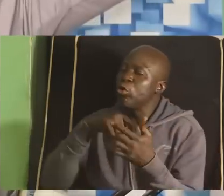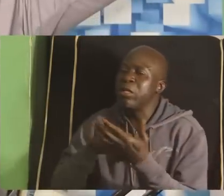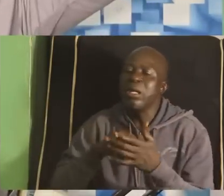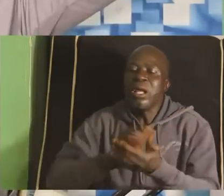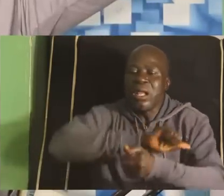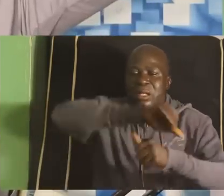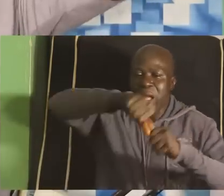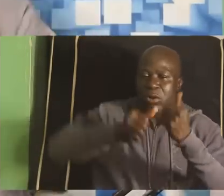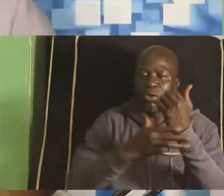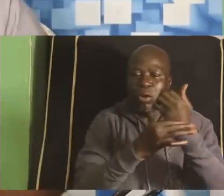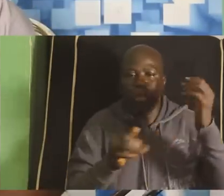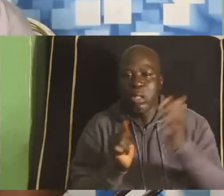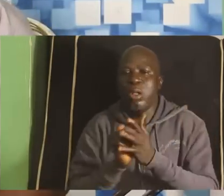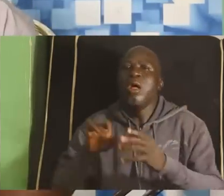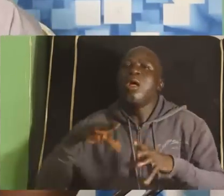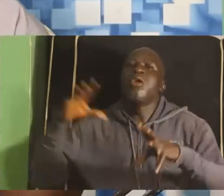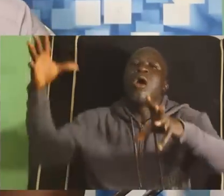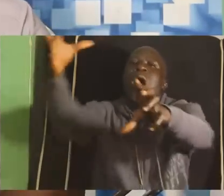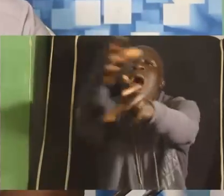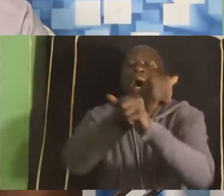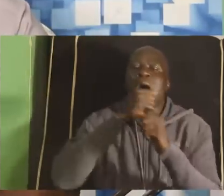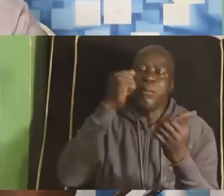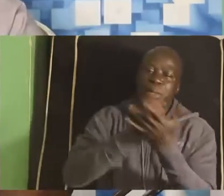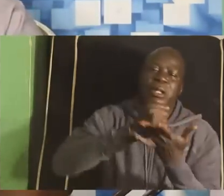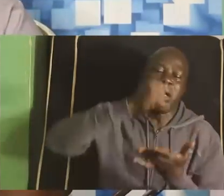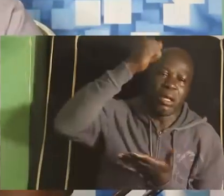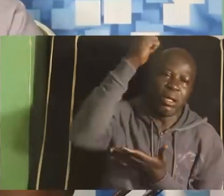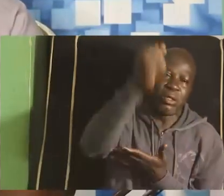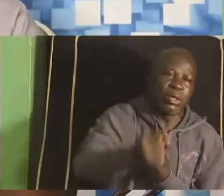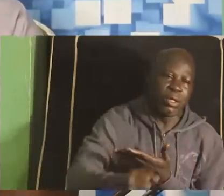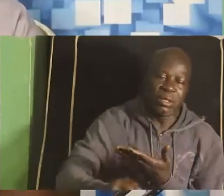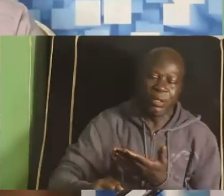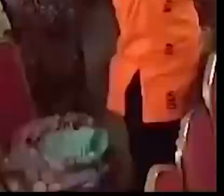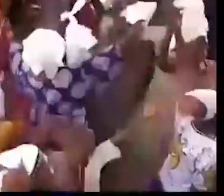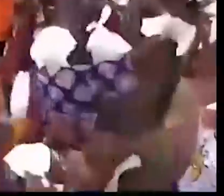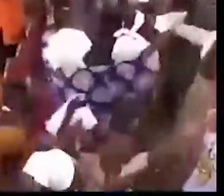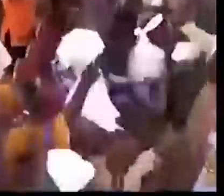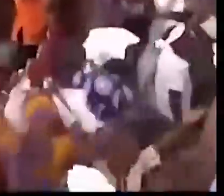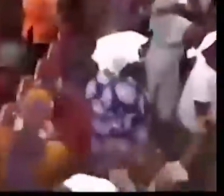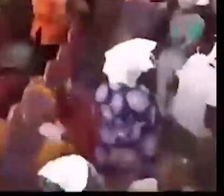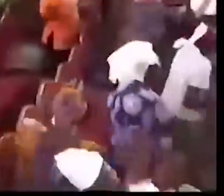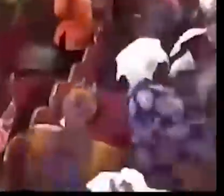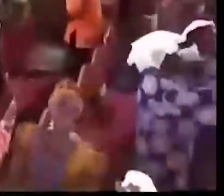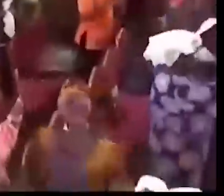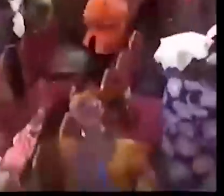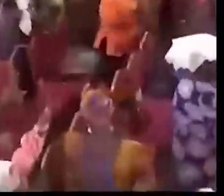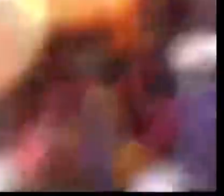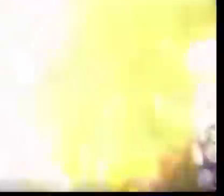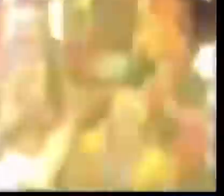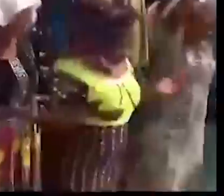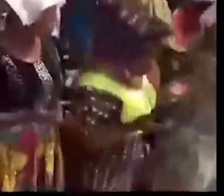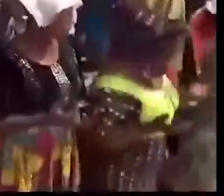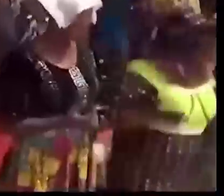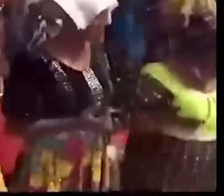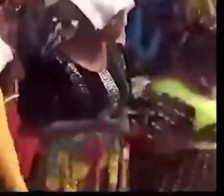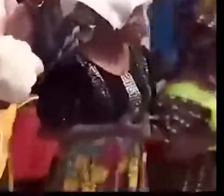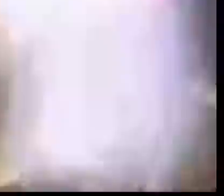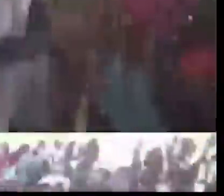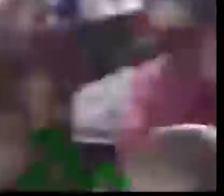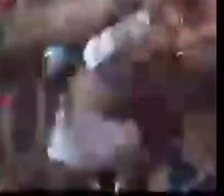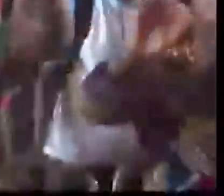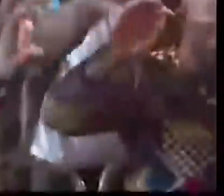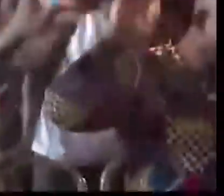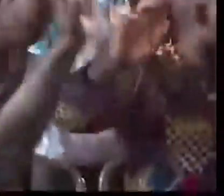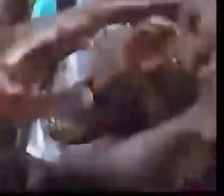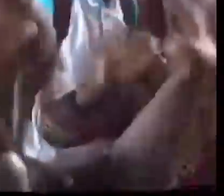God, 12. We give entitlement to you. Ibadan adora o lo shoshu pet side